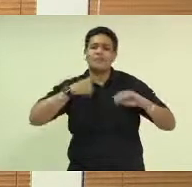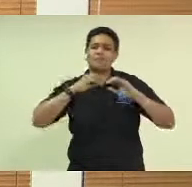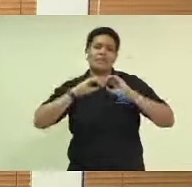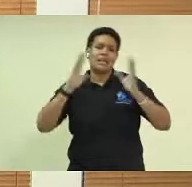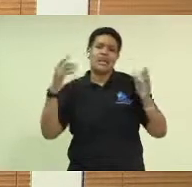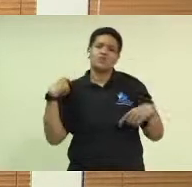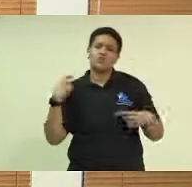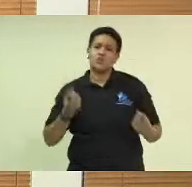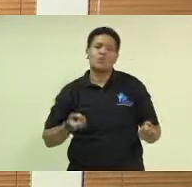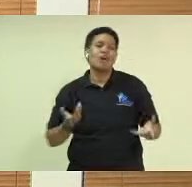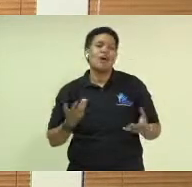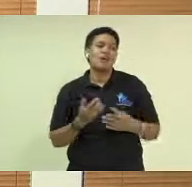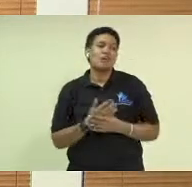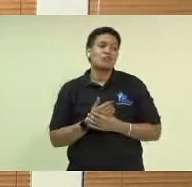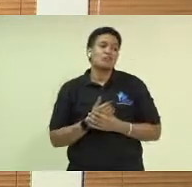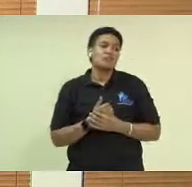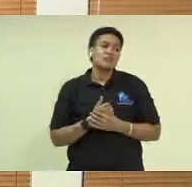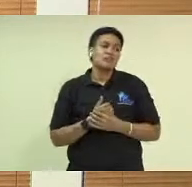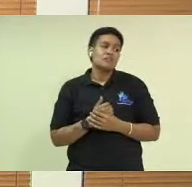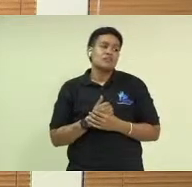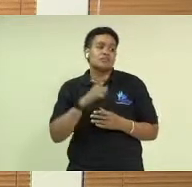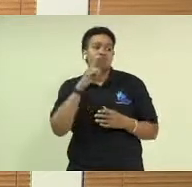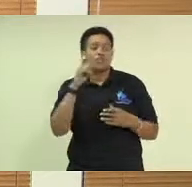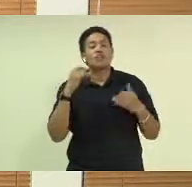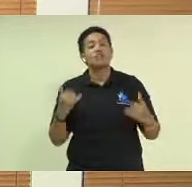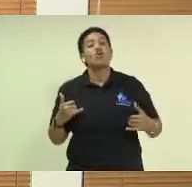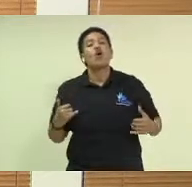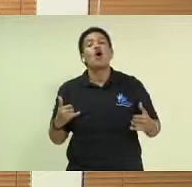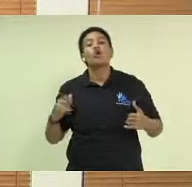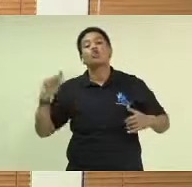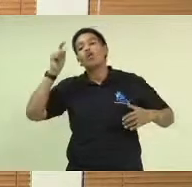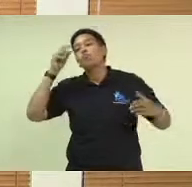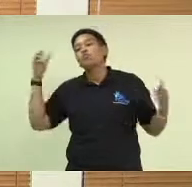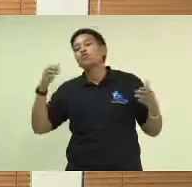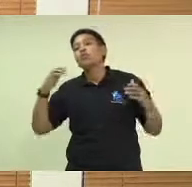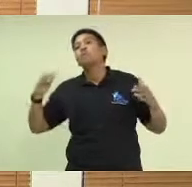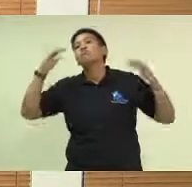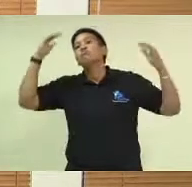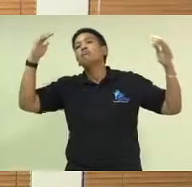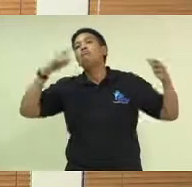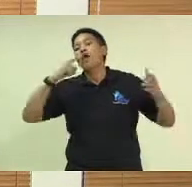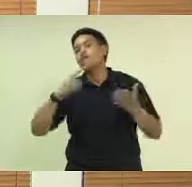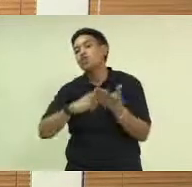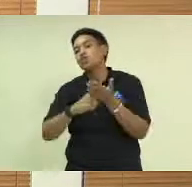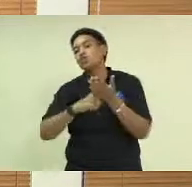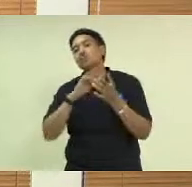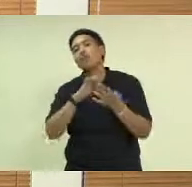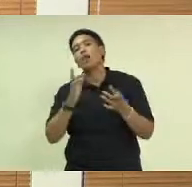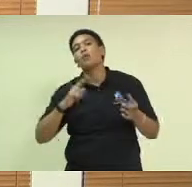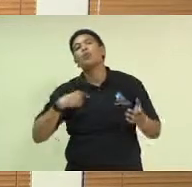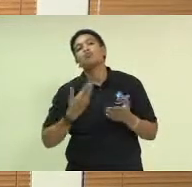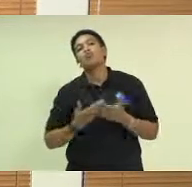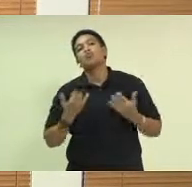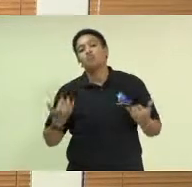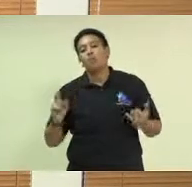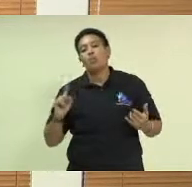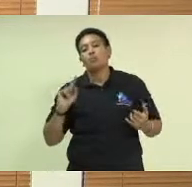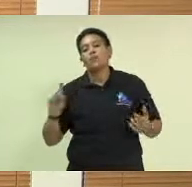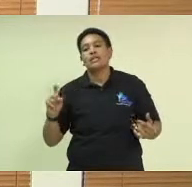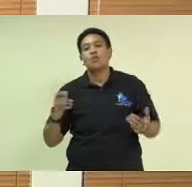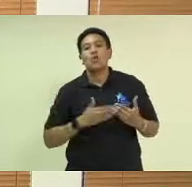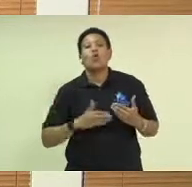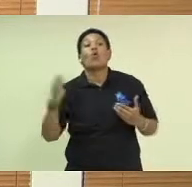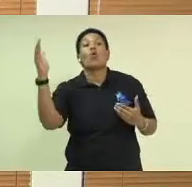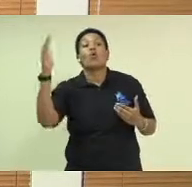So it's really up now to the cabinet to have a conversation around where we are and where we need to go,